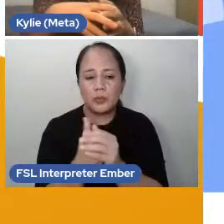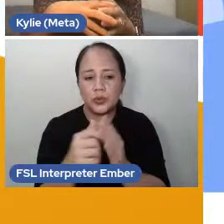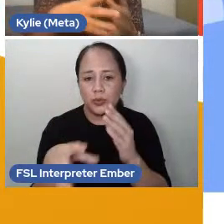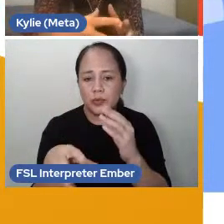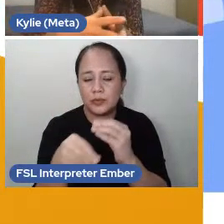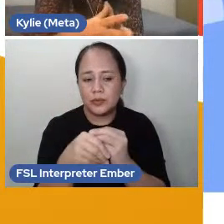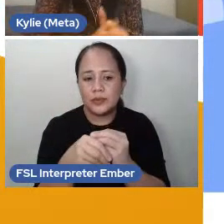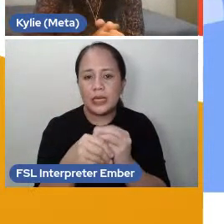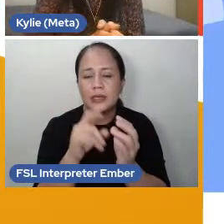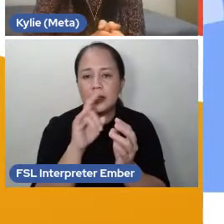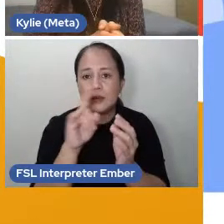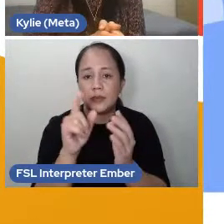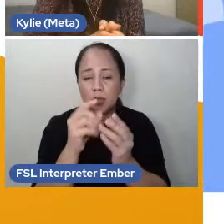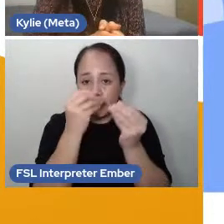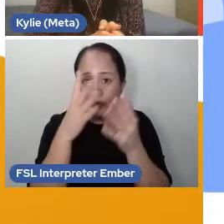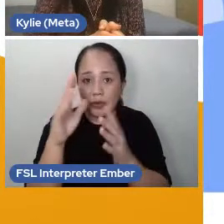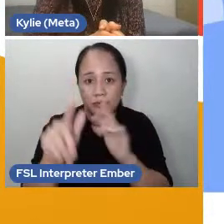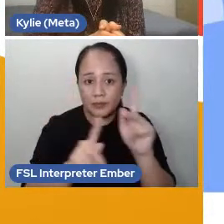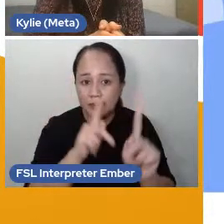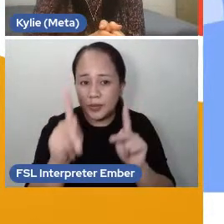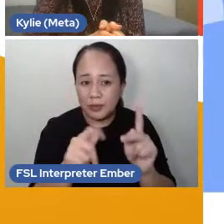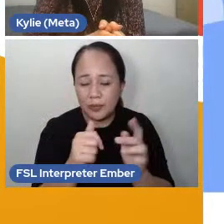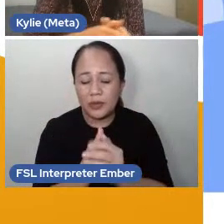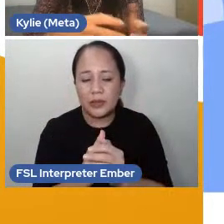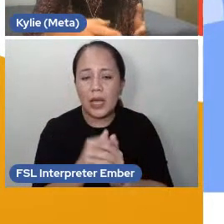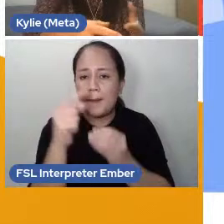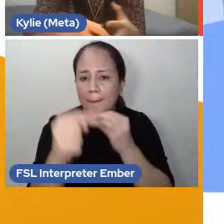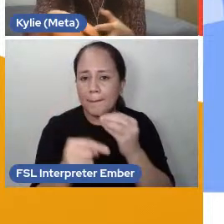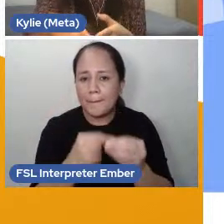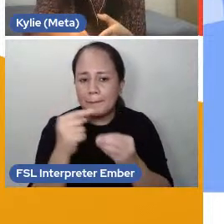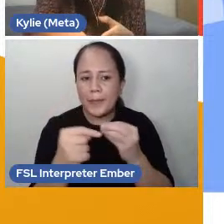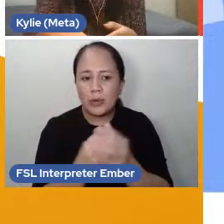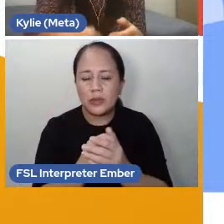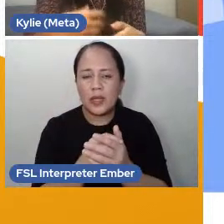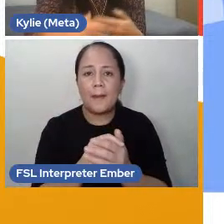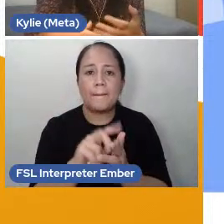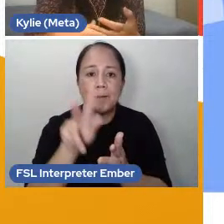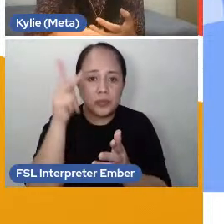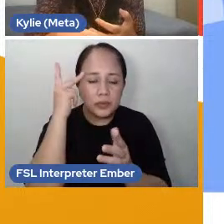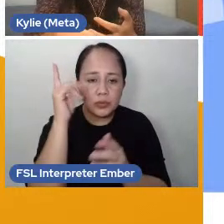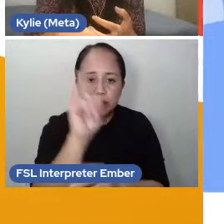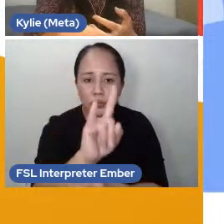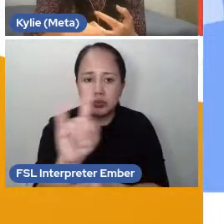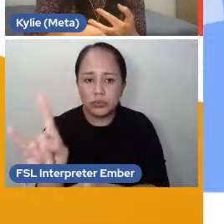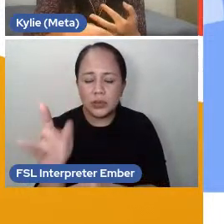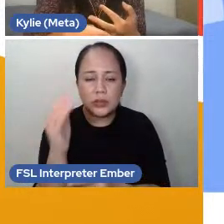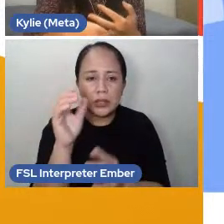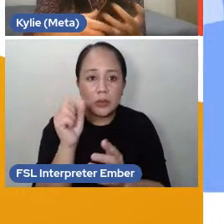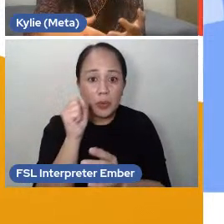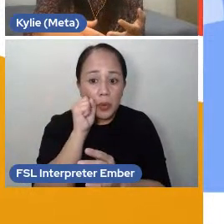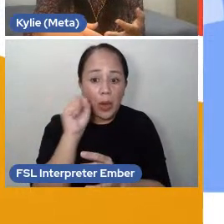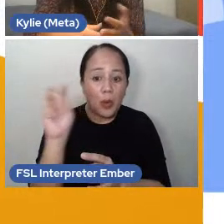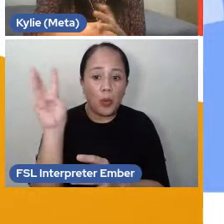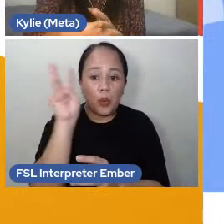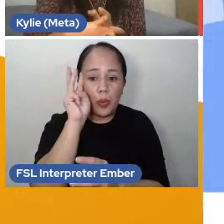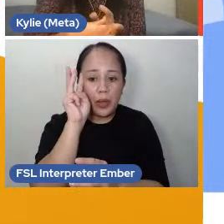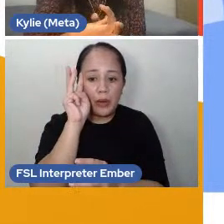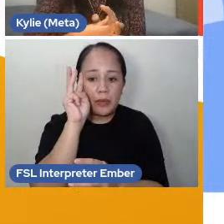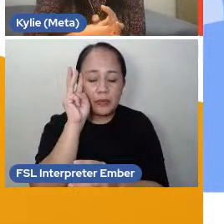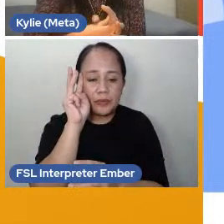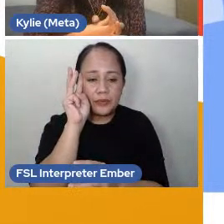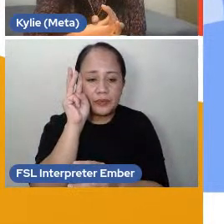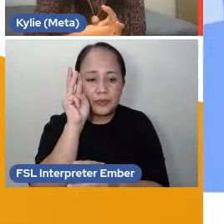to inform people about, political advertising, so that they're aware of, who's running these